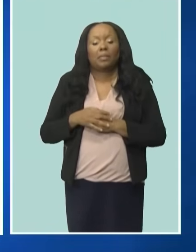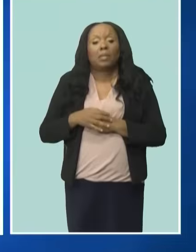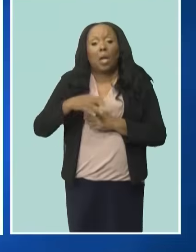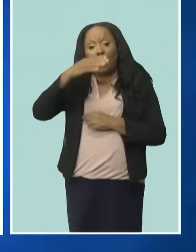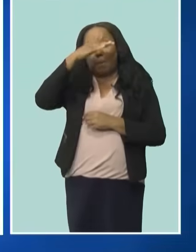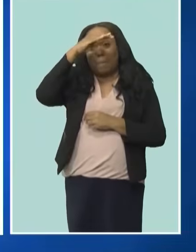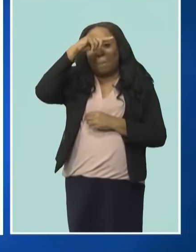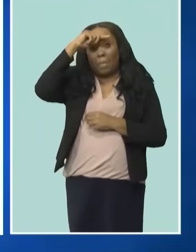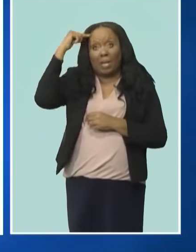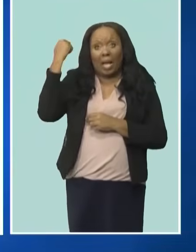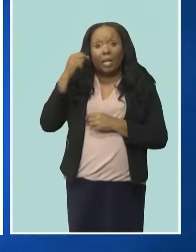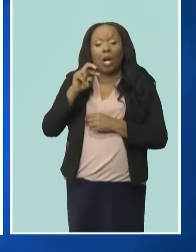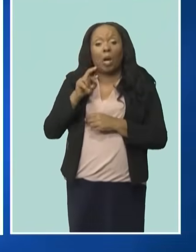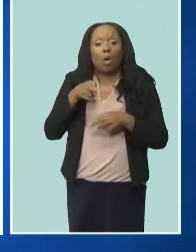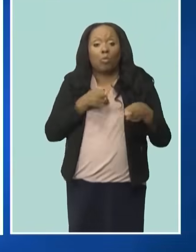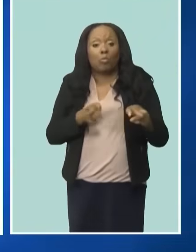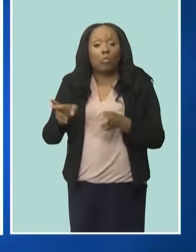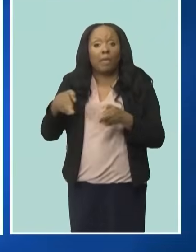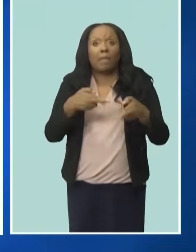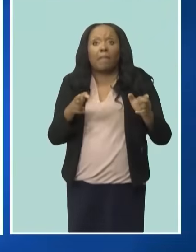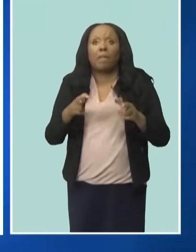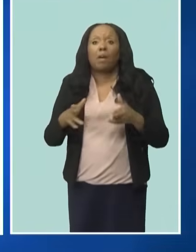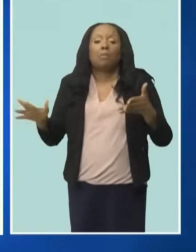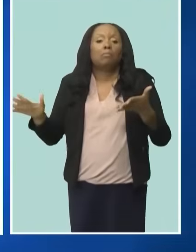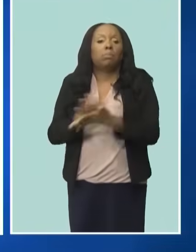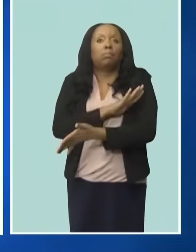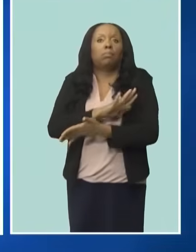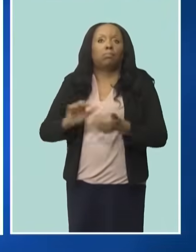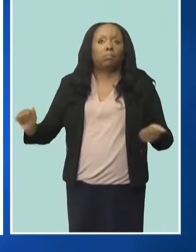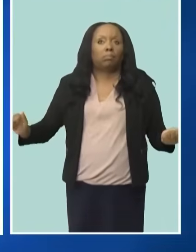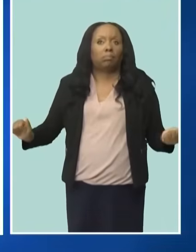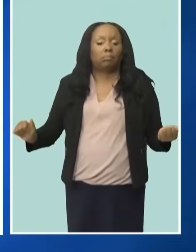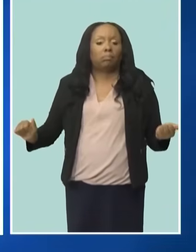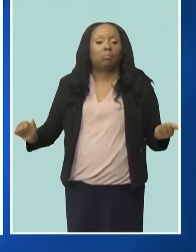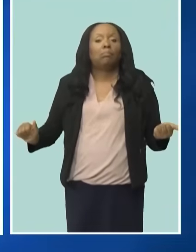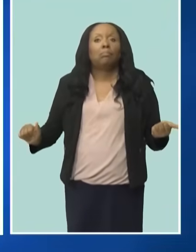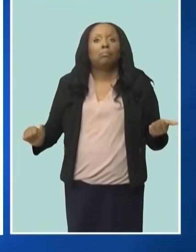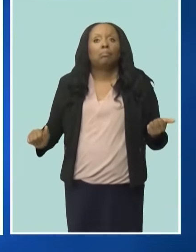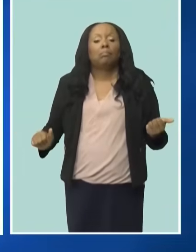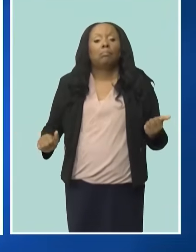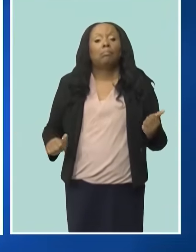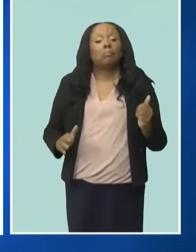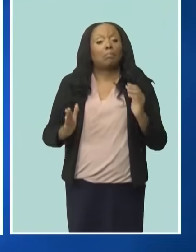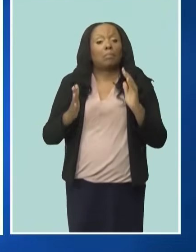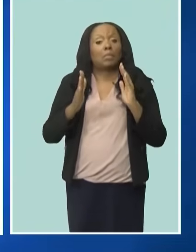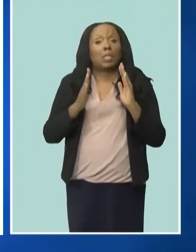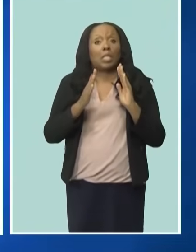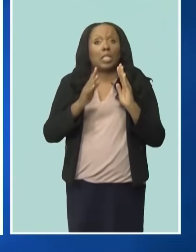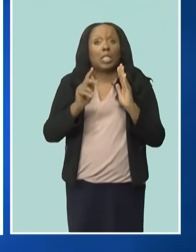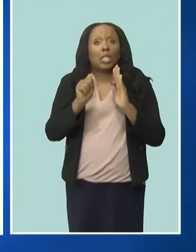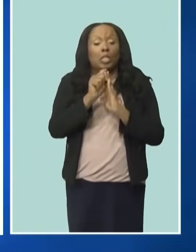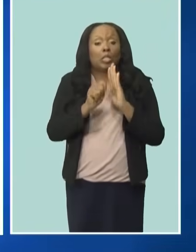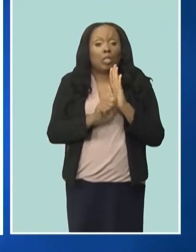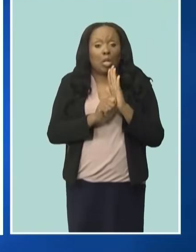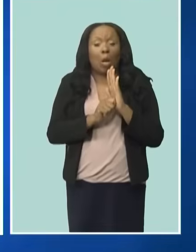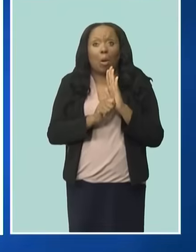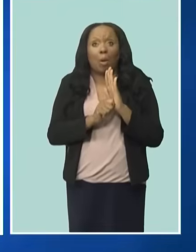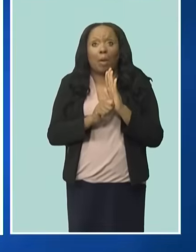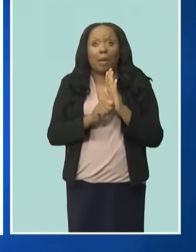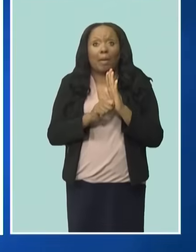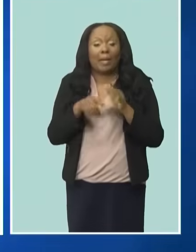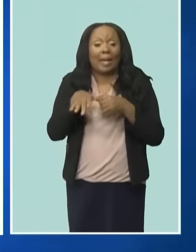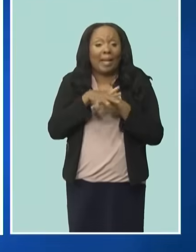flattened. The town area, as the Minister for Agriculture would put it,